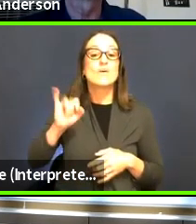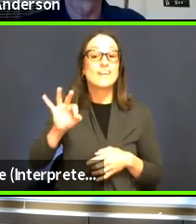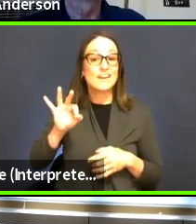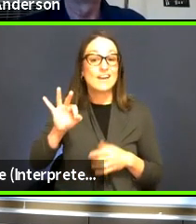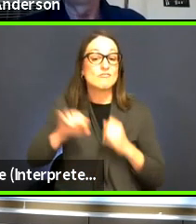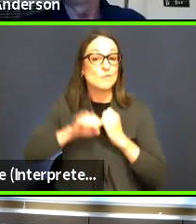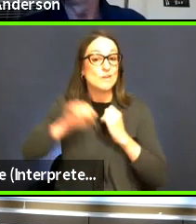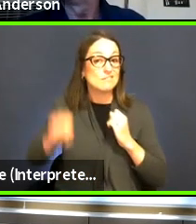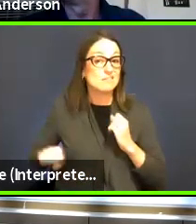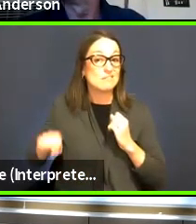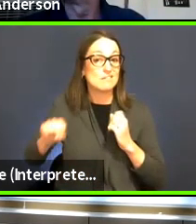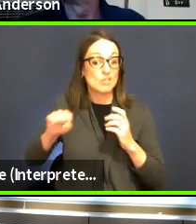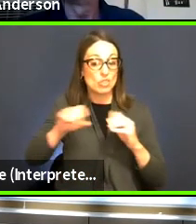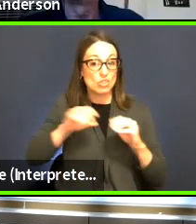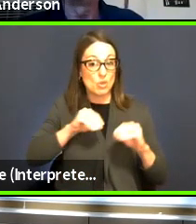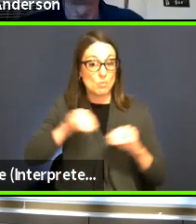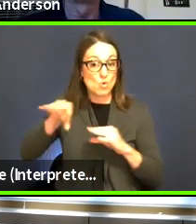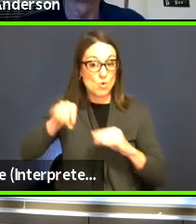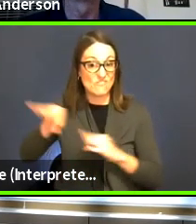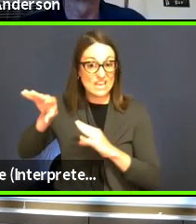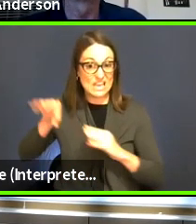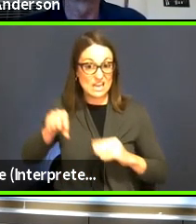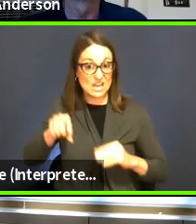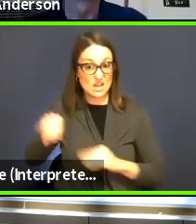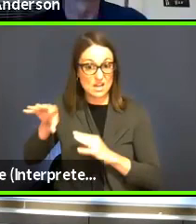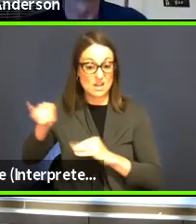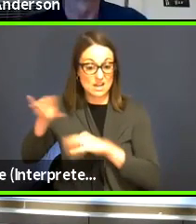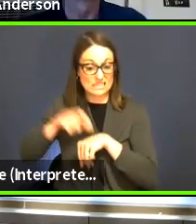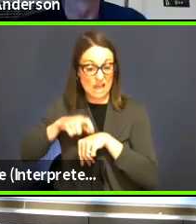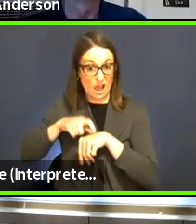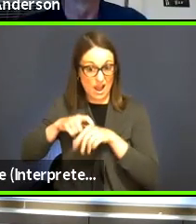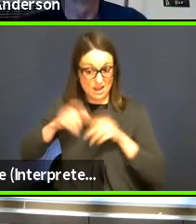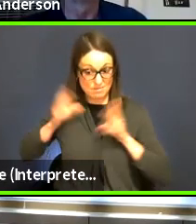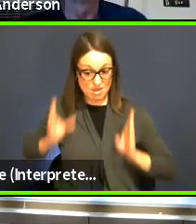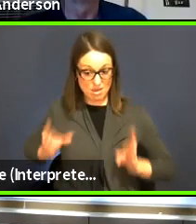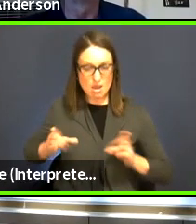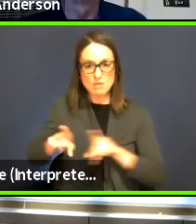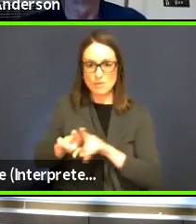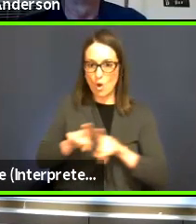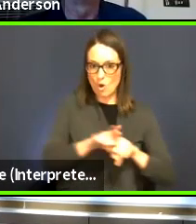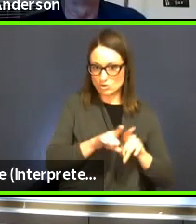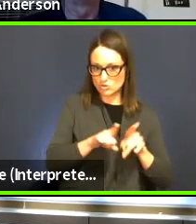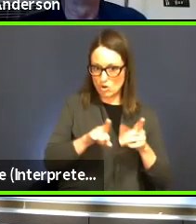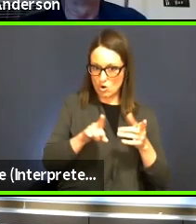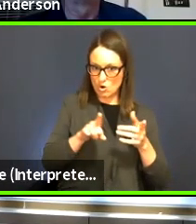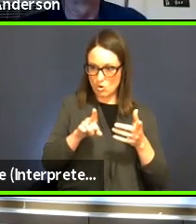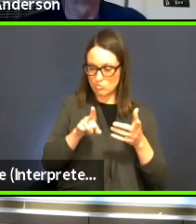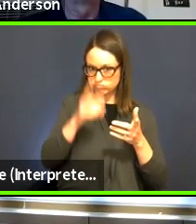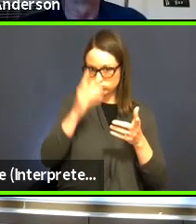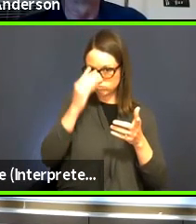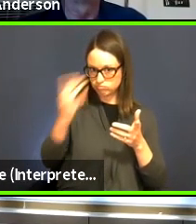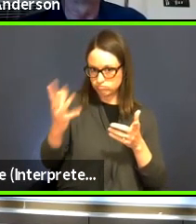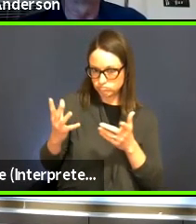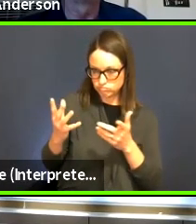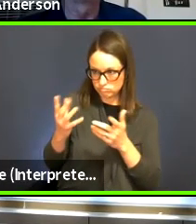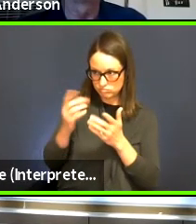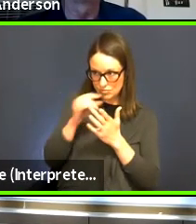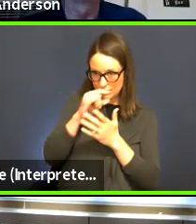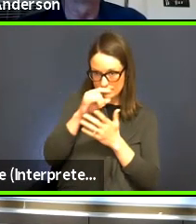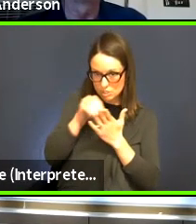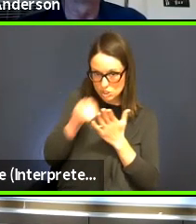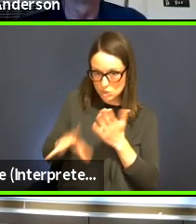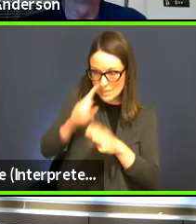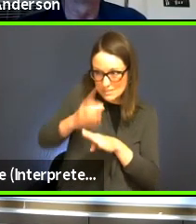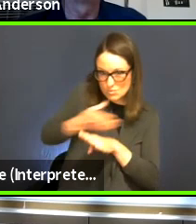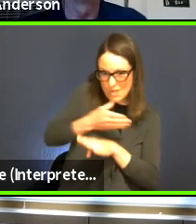move-in timeline, we're going to have to think of how we also engage students prior to courses starting in